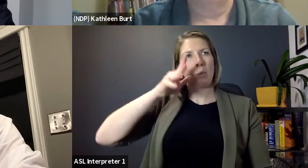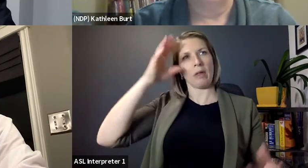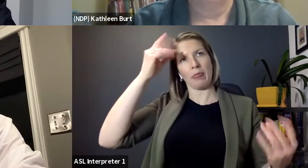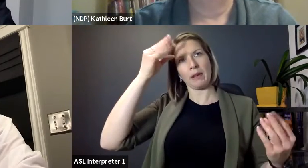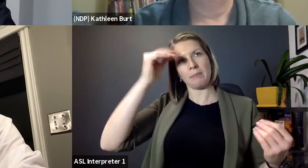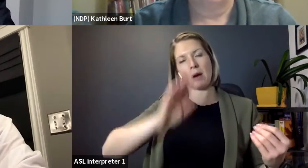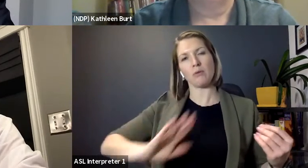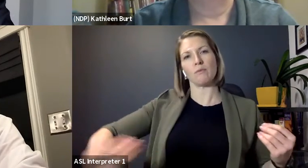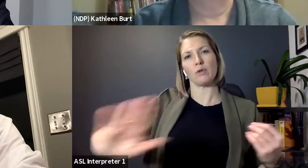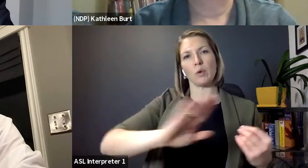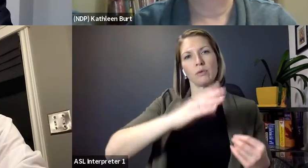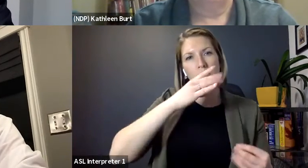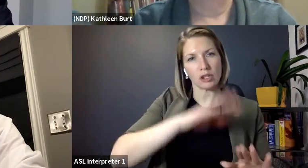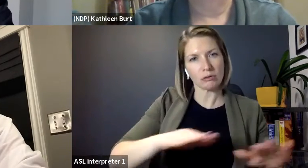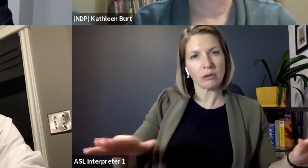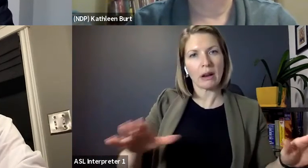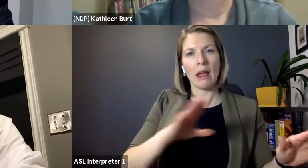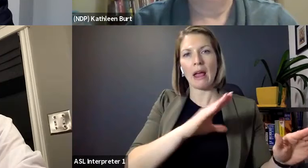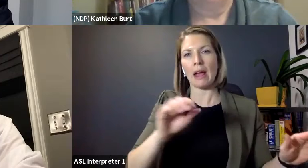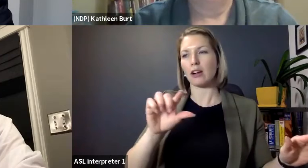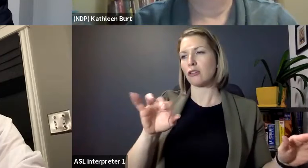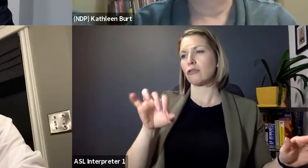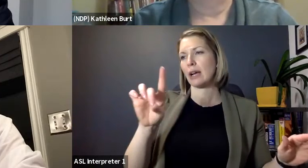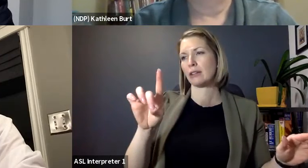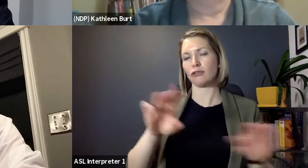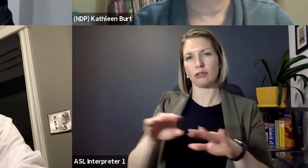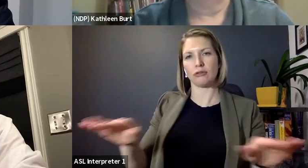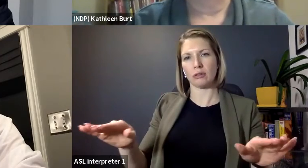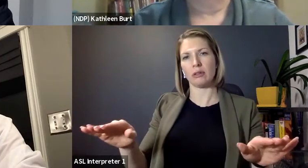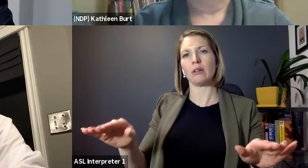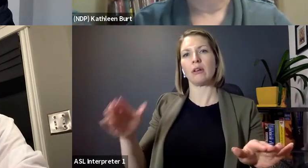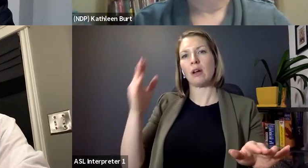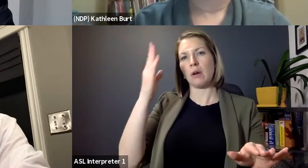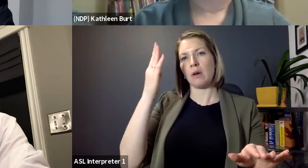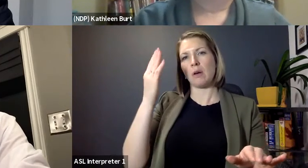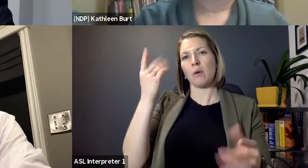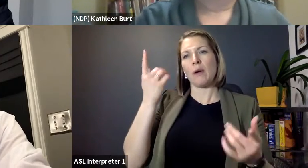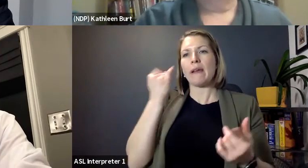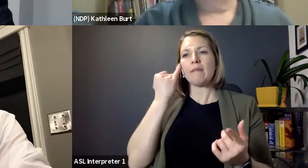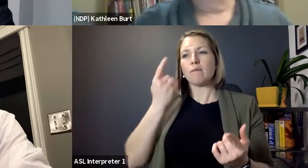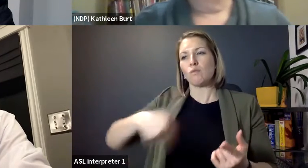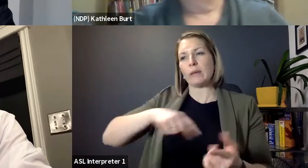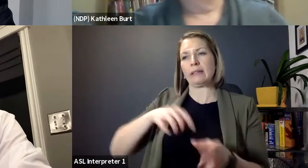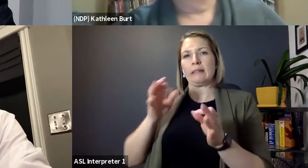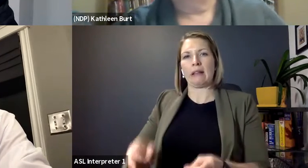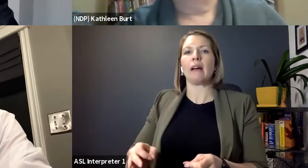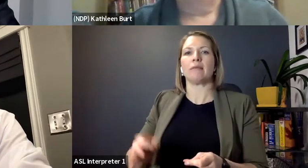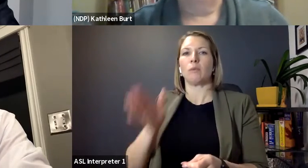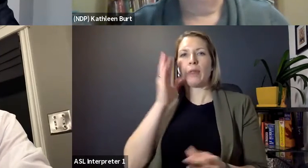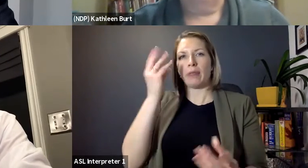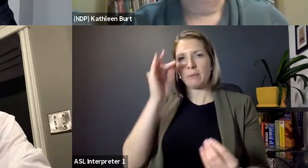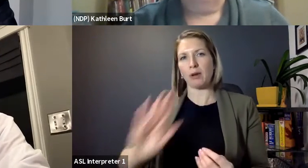grandchildren front and center when making any legislative decision. Thank you, Kathleen.